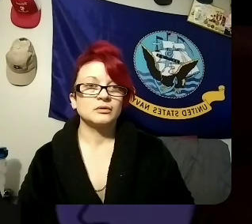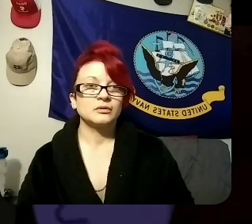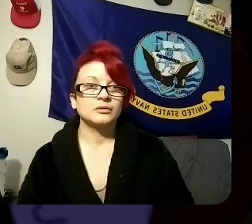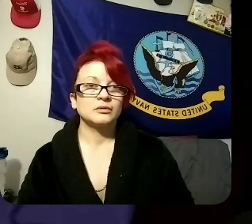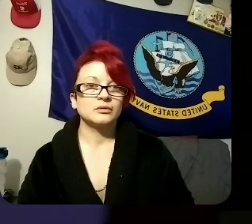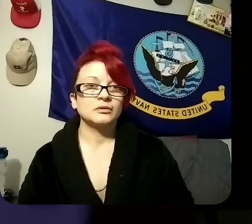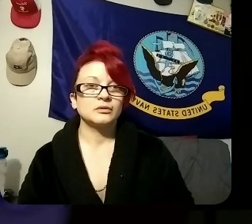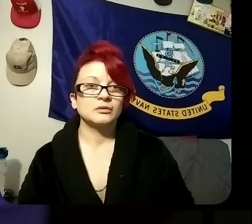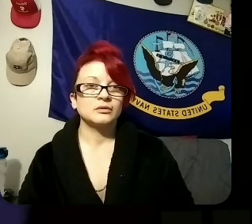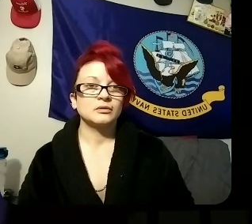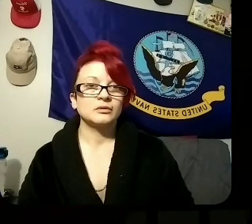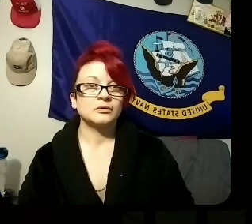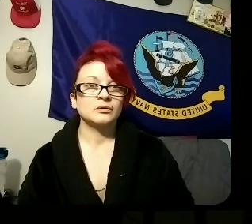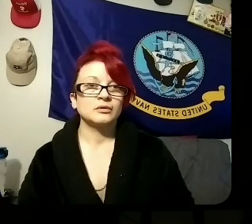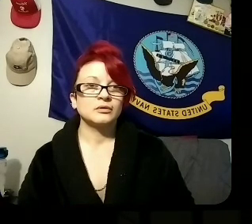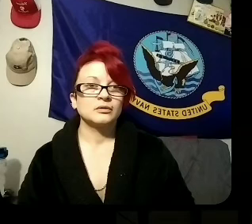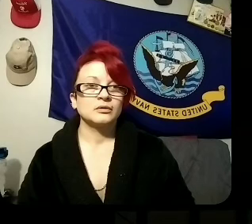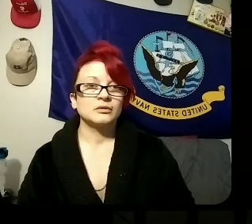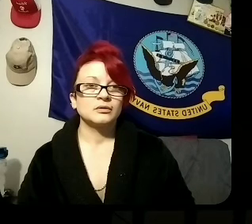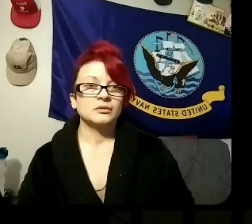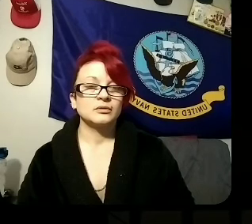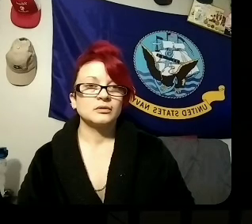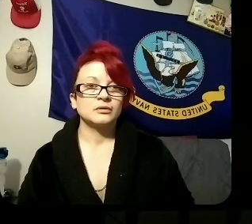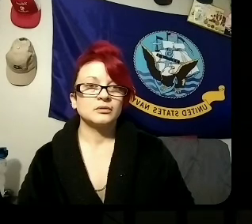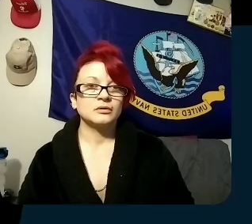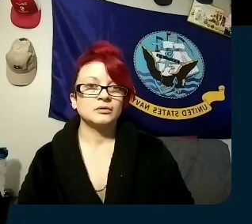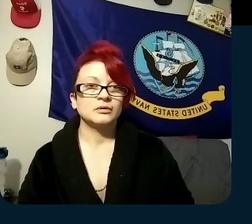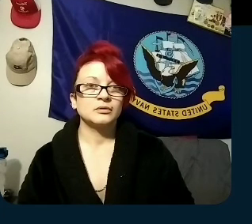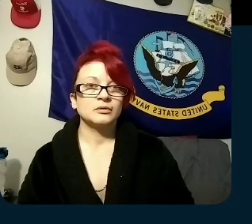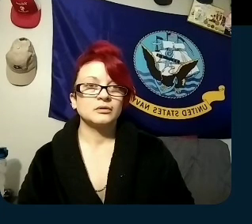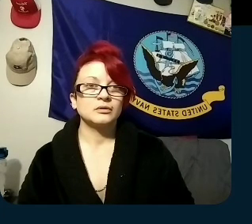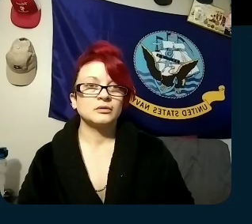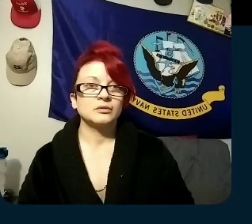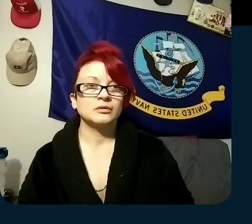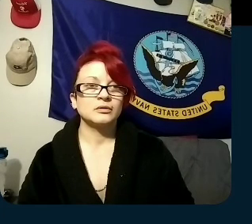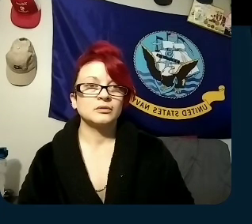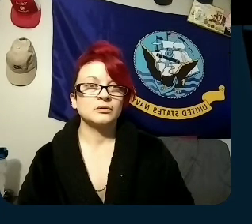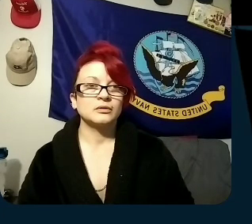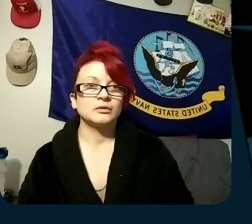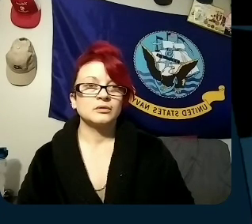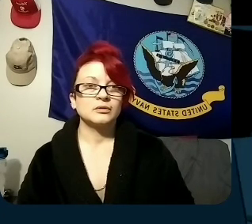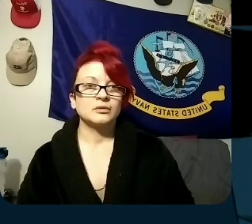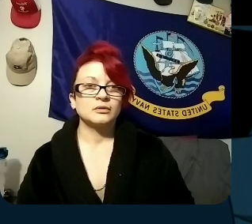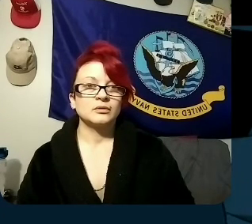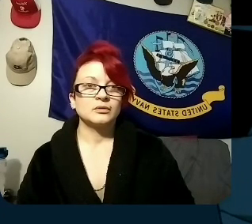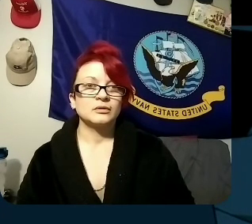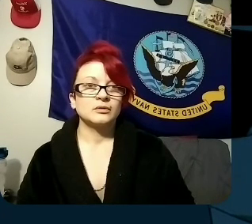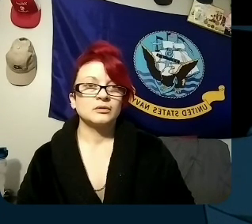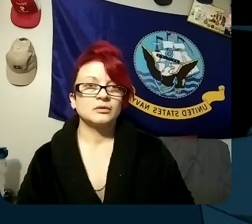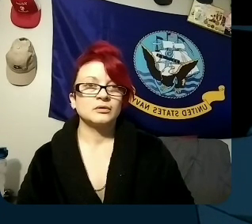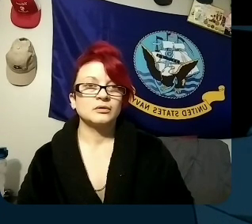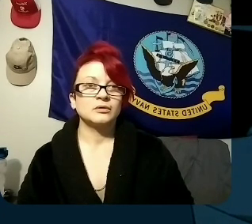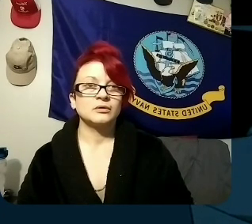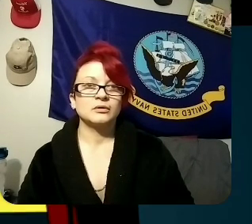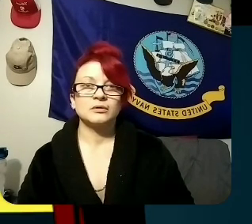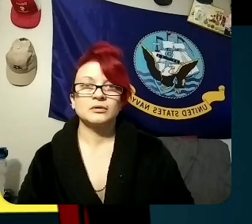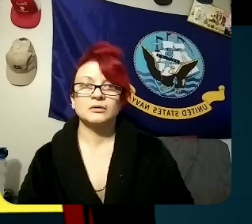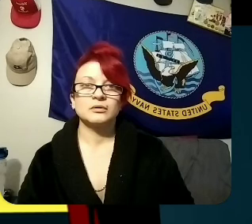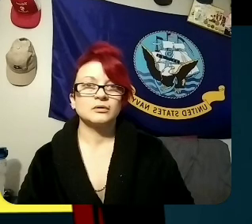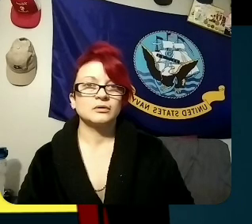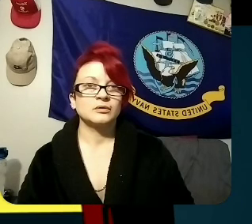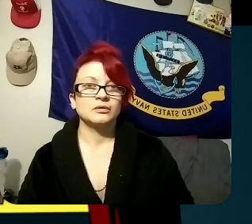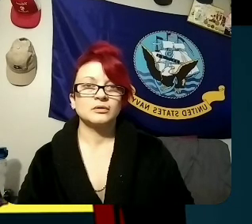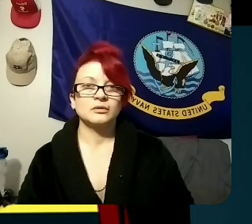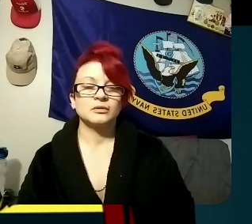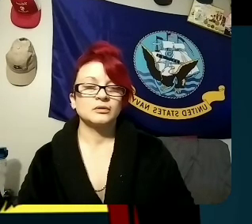she didn't believe me. I really thought I was insane, but I tried to forget about it and get some sleep. Later